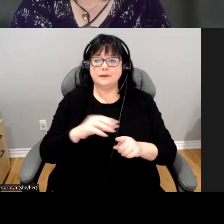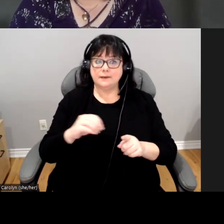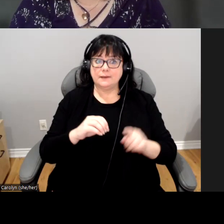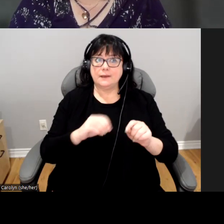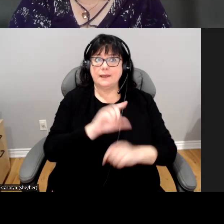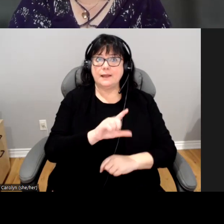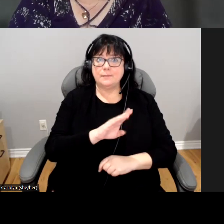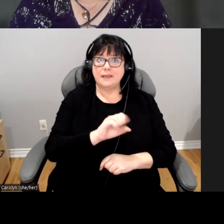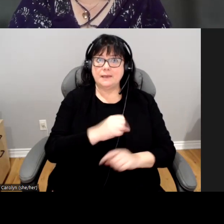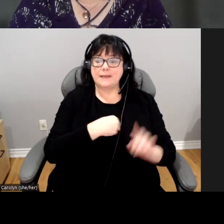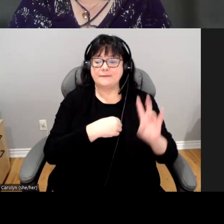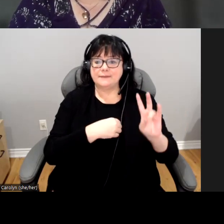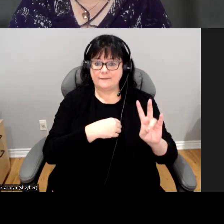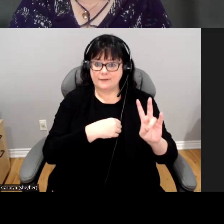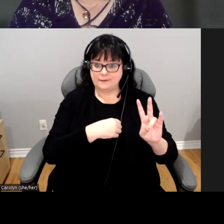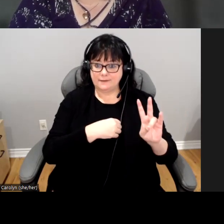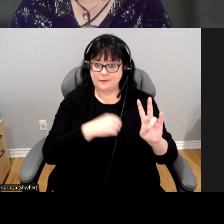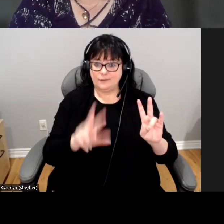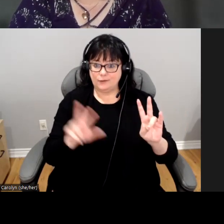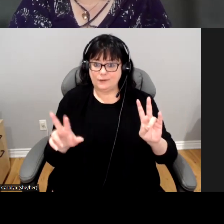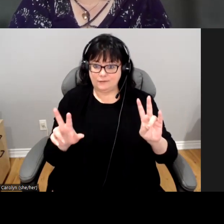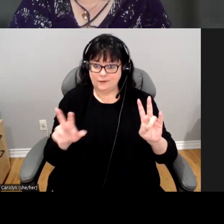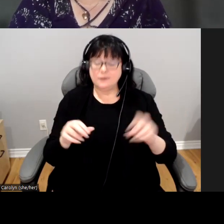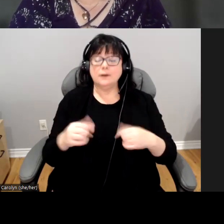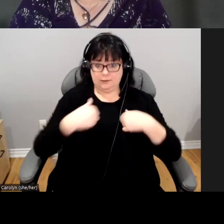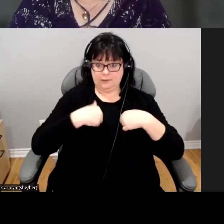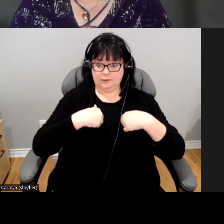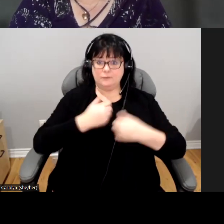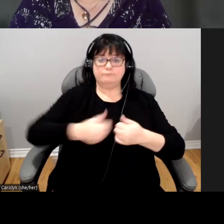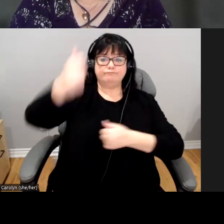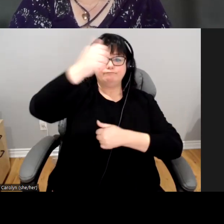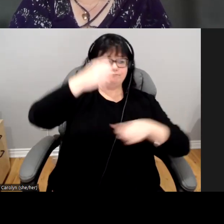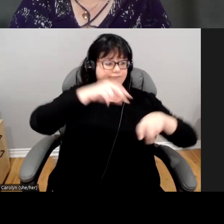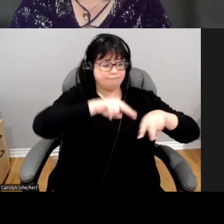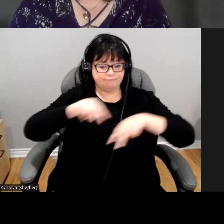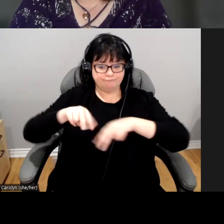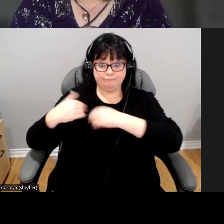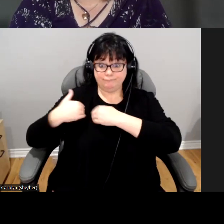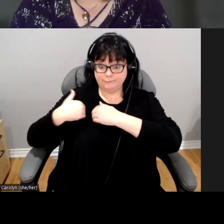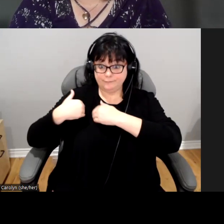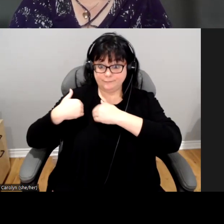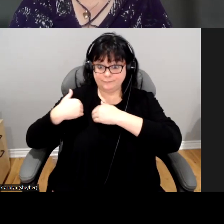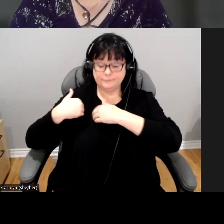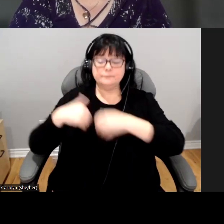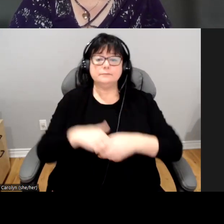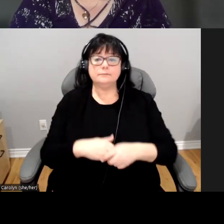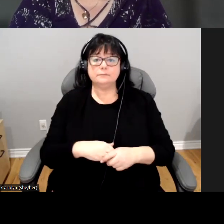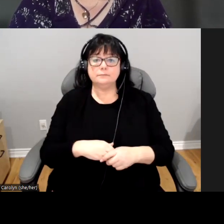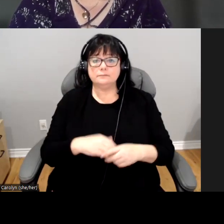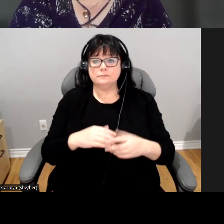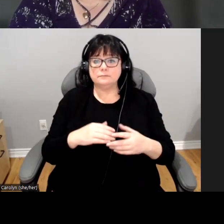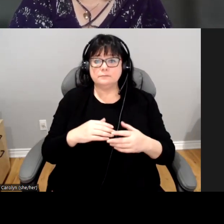LBS staff. And even though I oversee both, and my both staff teams appreciate